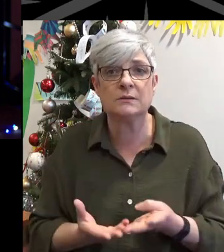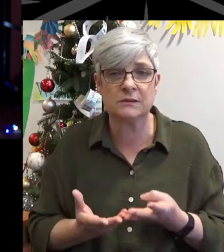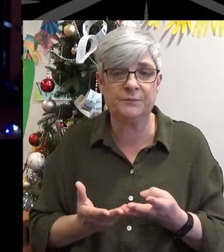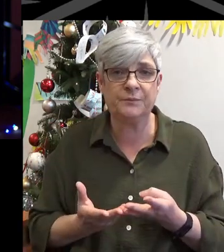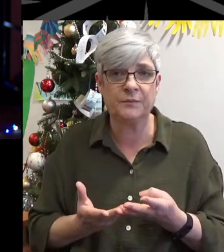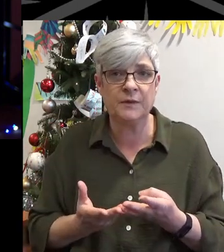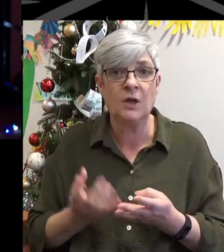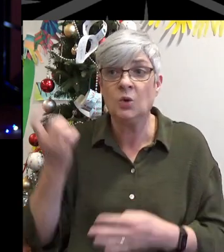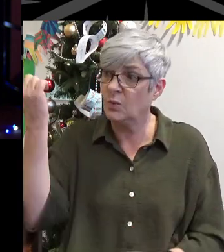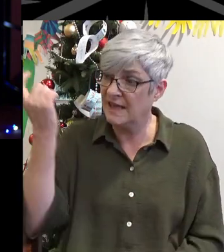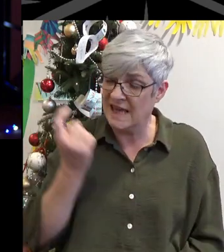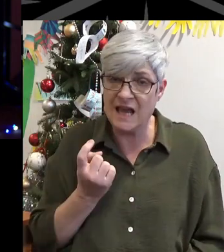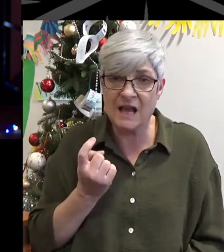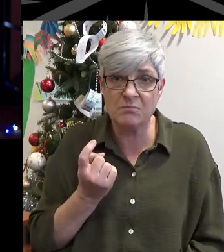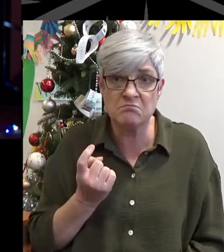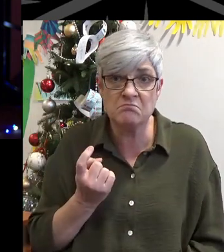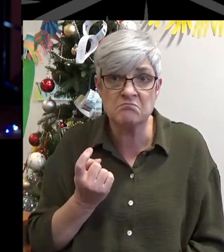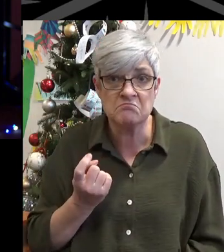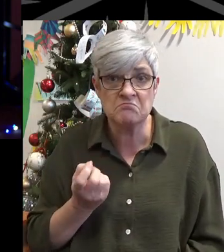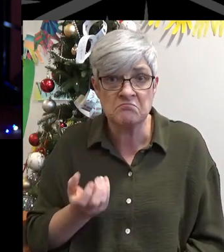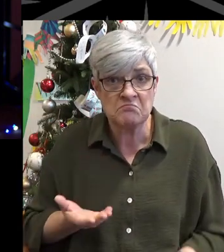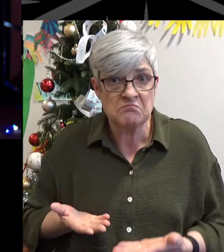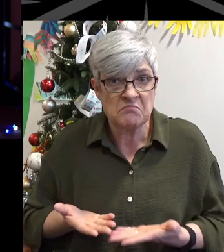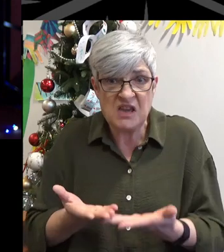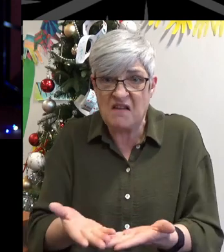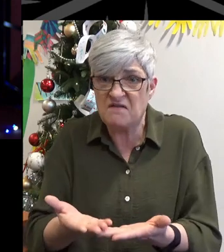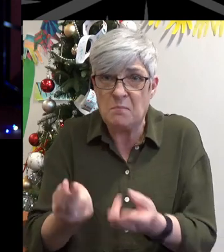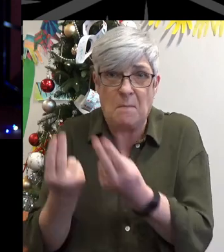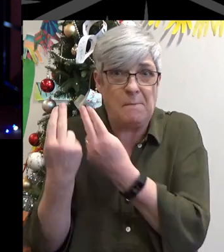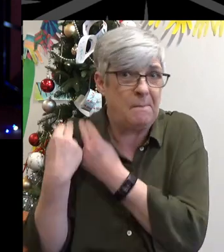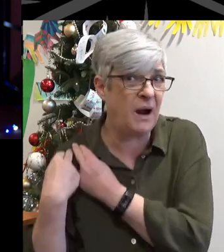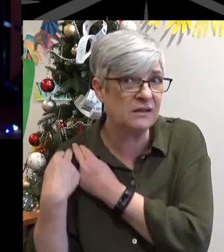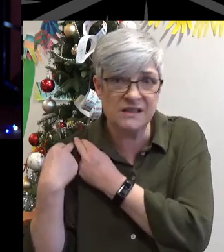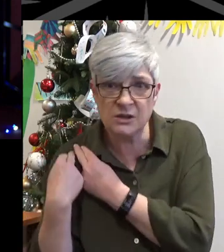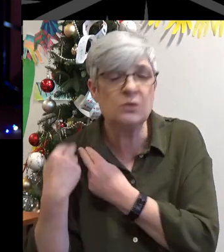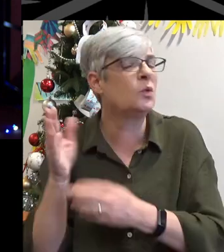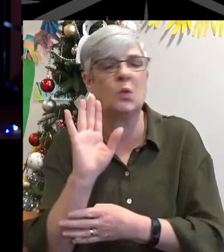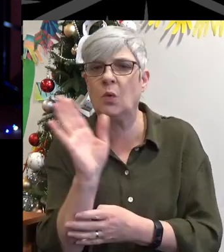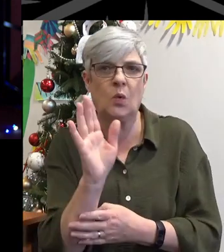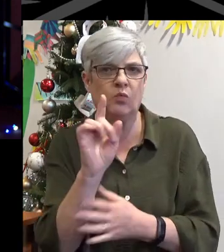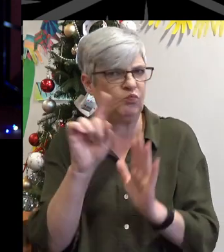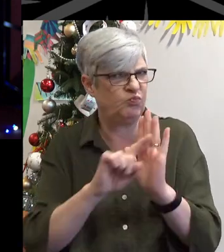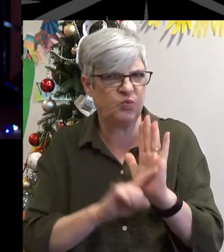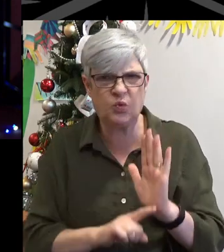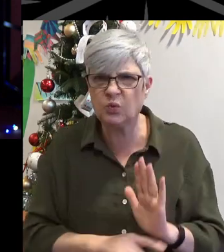You came not to give us increased burdens of having to keep other rules.